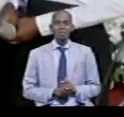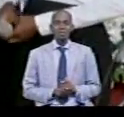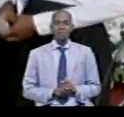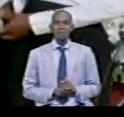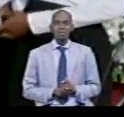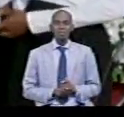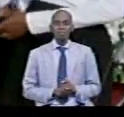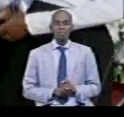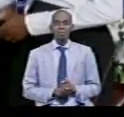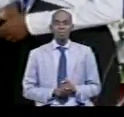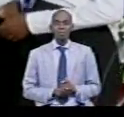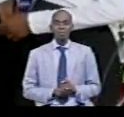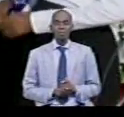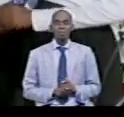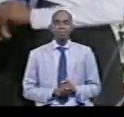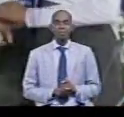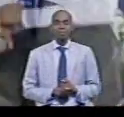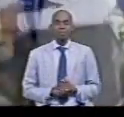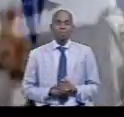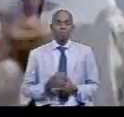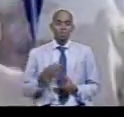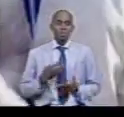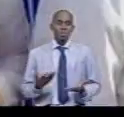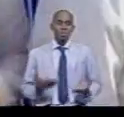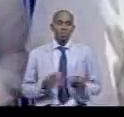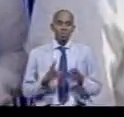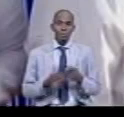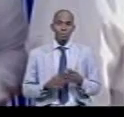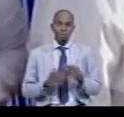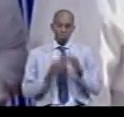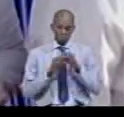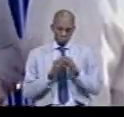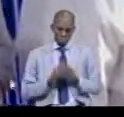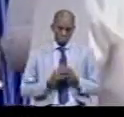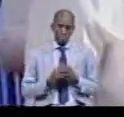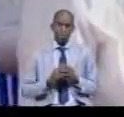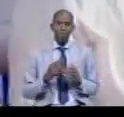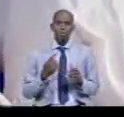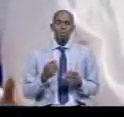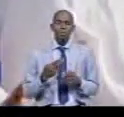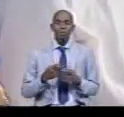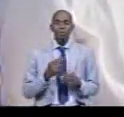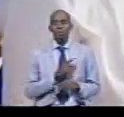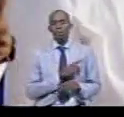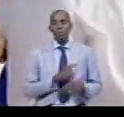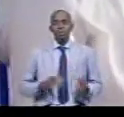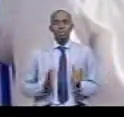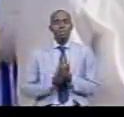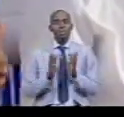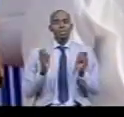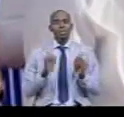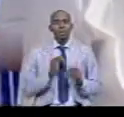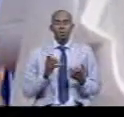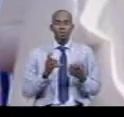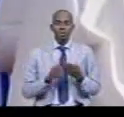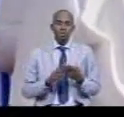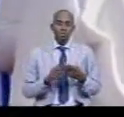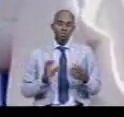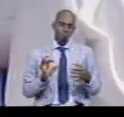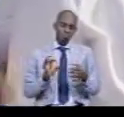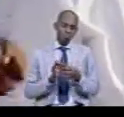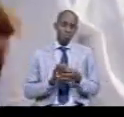We are coming to worship God and praise the name of the Lord. Hallelujah. Amen. So I want you to connect to your